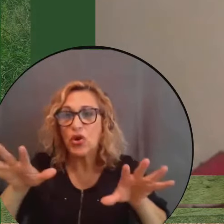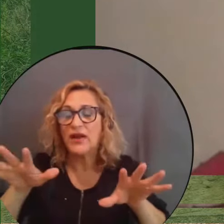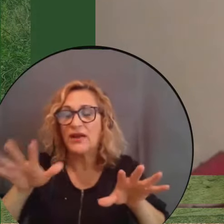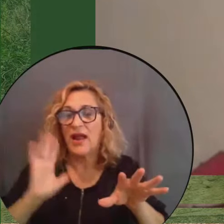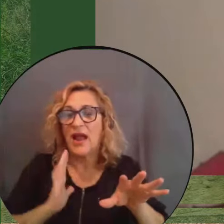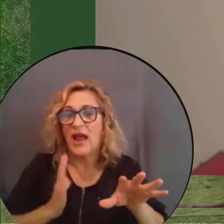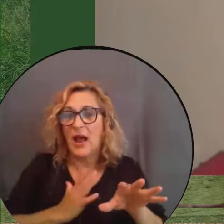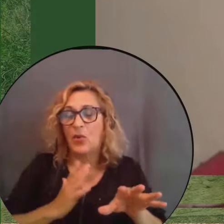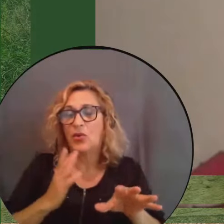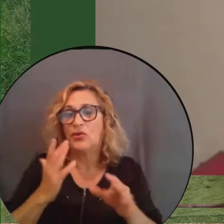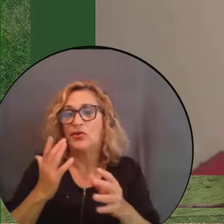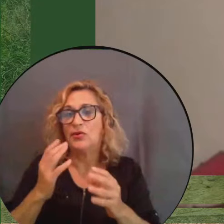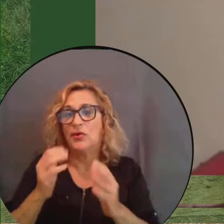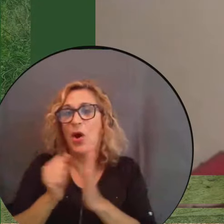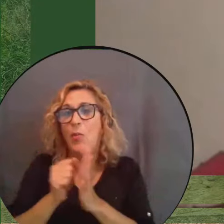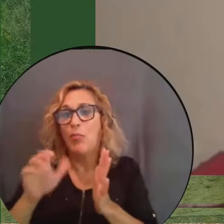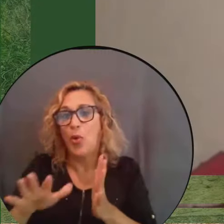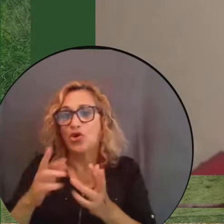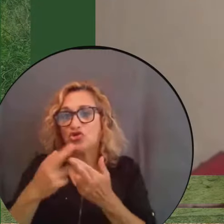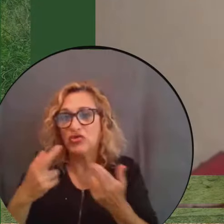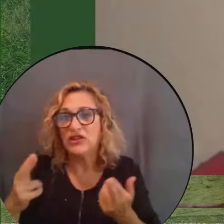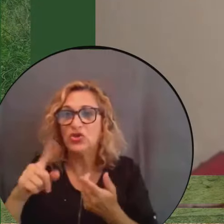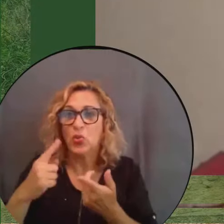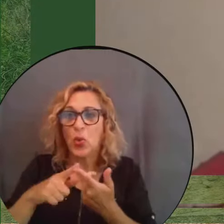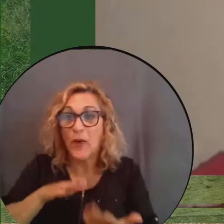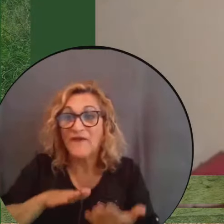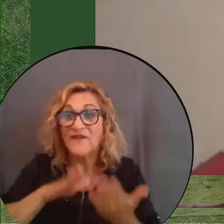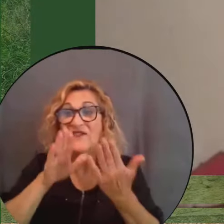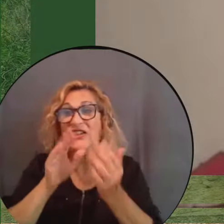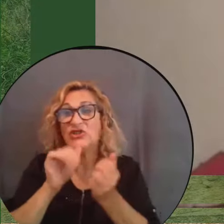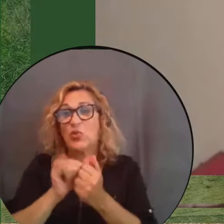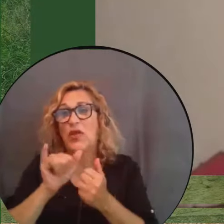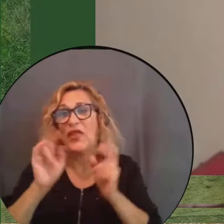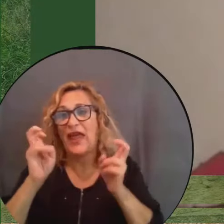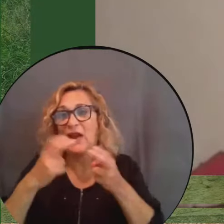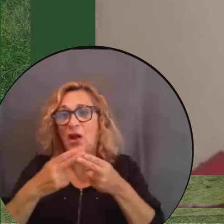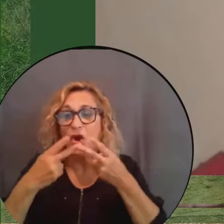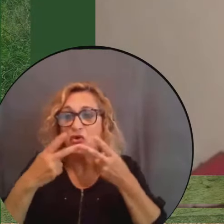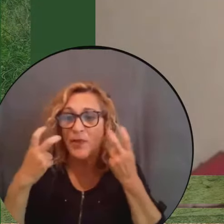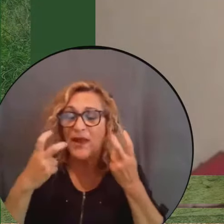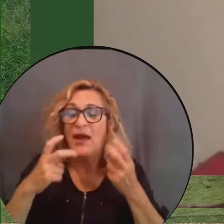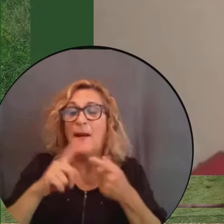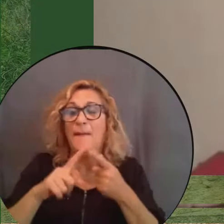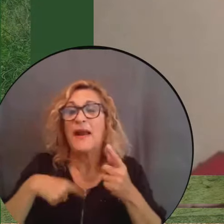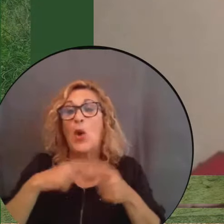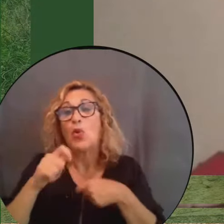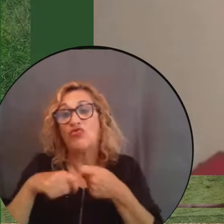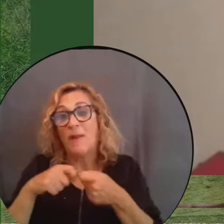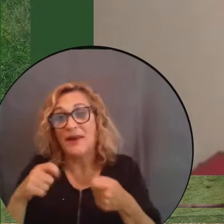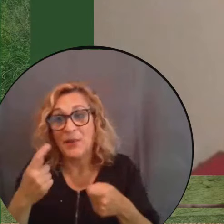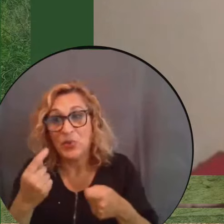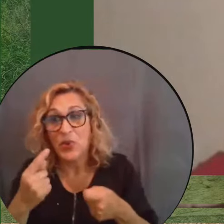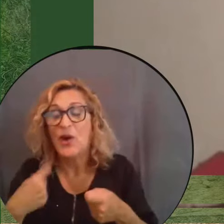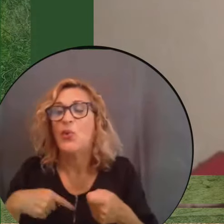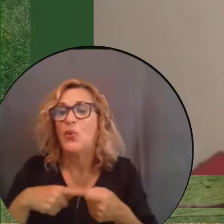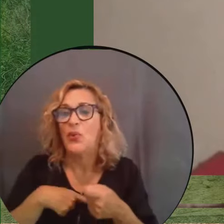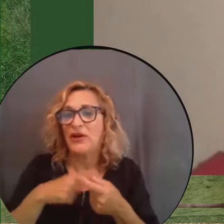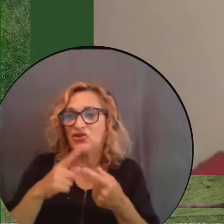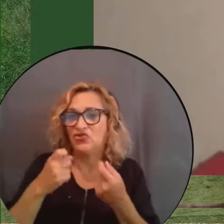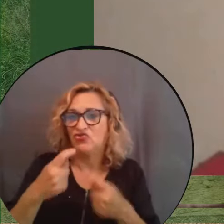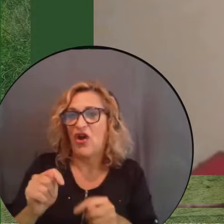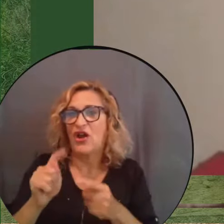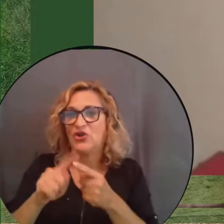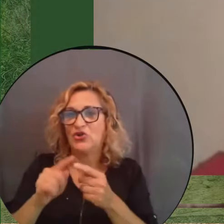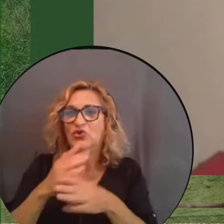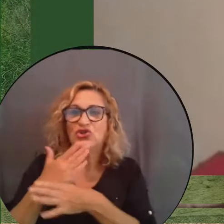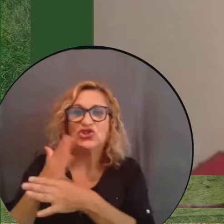threat of criminalization. But to really just wrap it up, I want to share some good news about what we are trying at Yellowhammer and what we